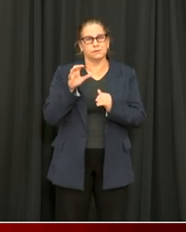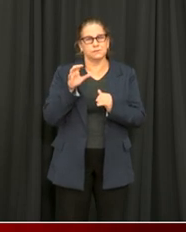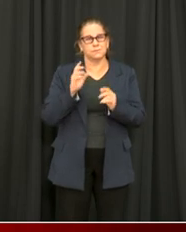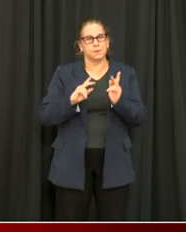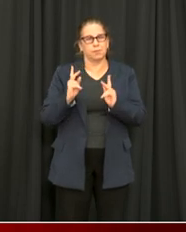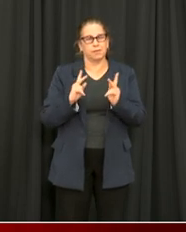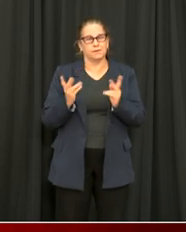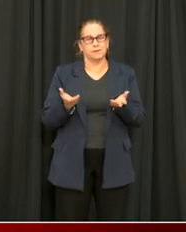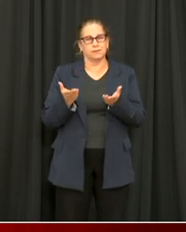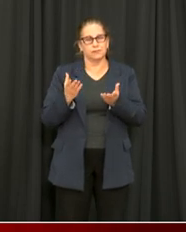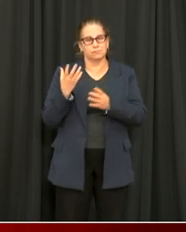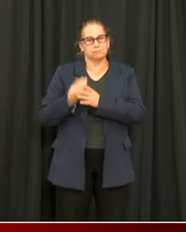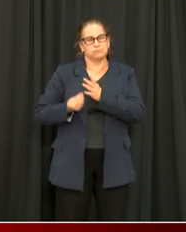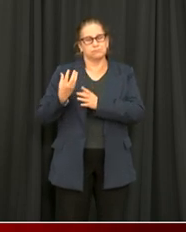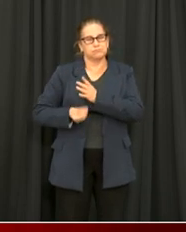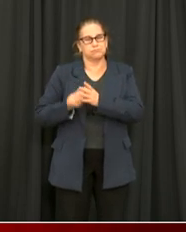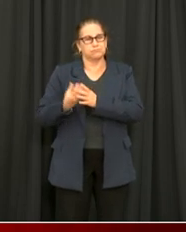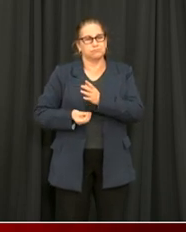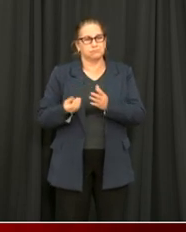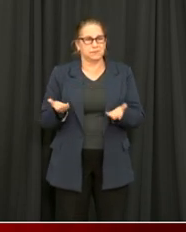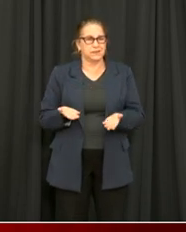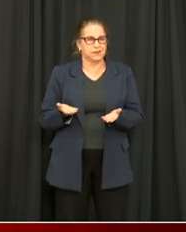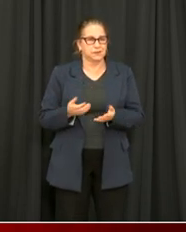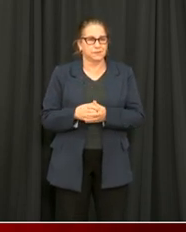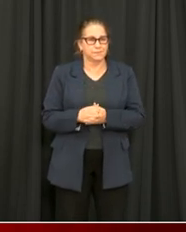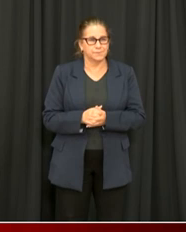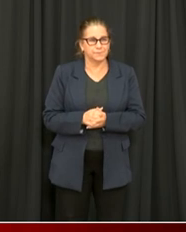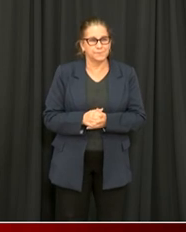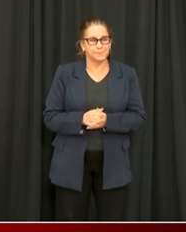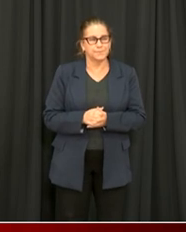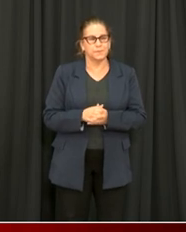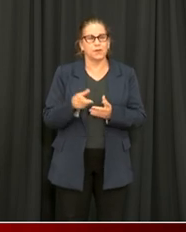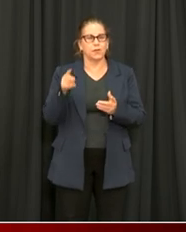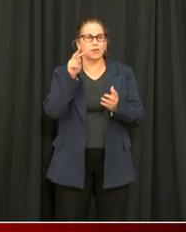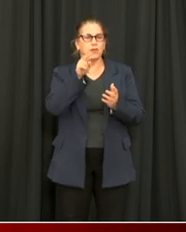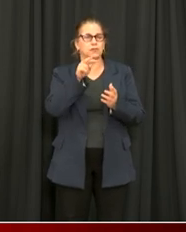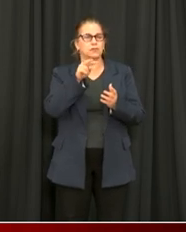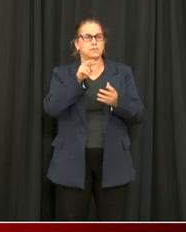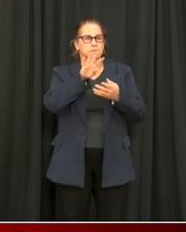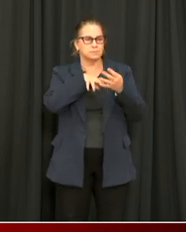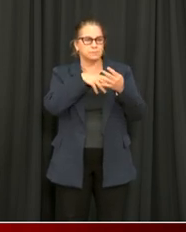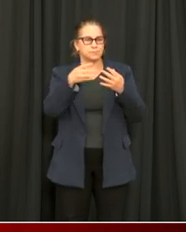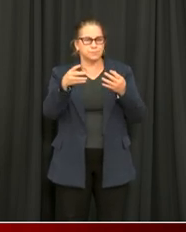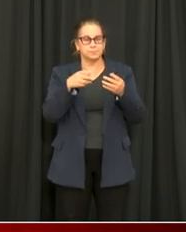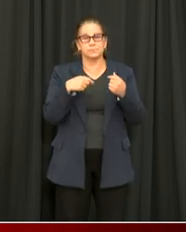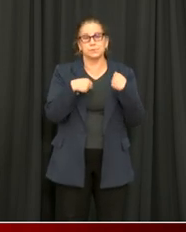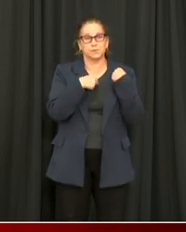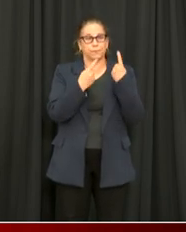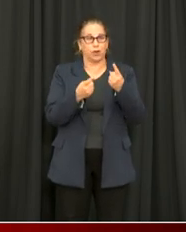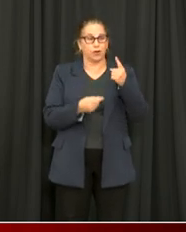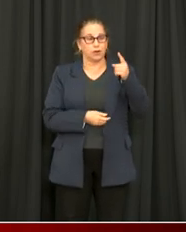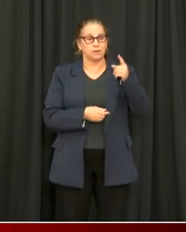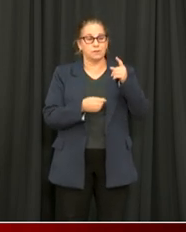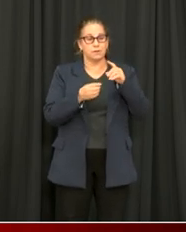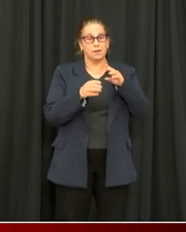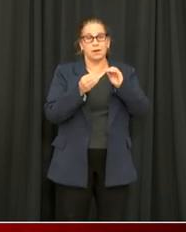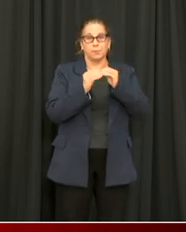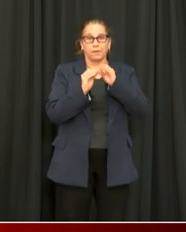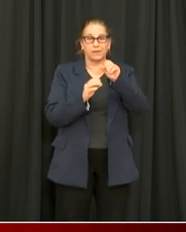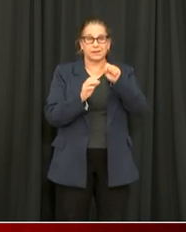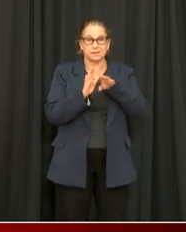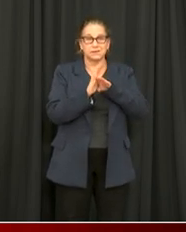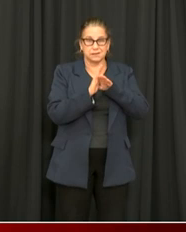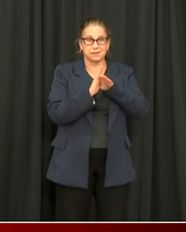it's reflected in this graph, that we have achieved 13 days of sustained decline in